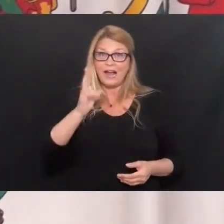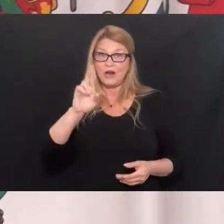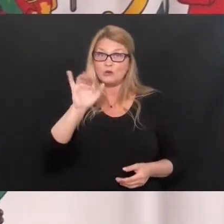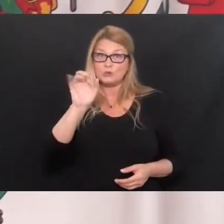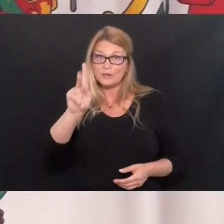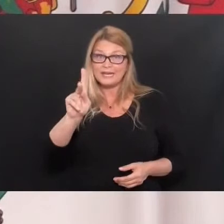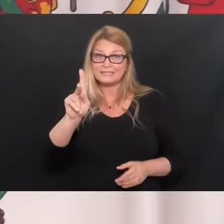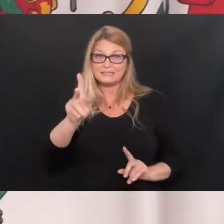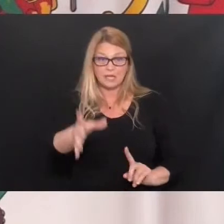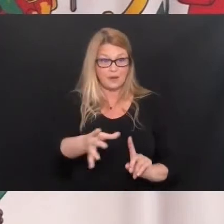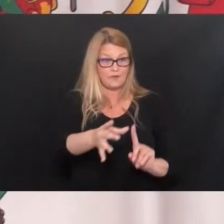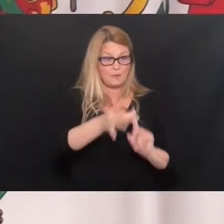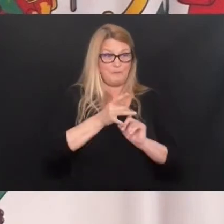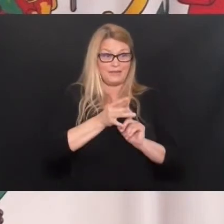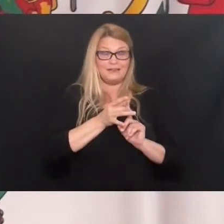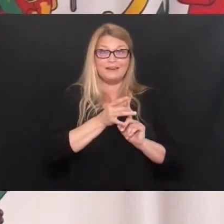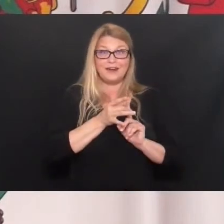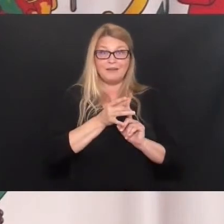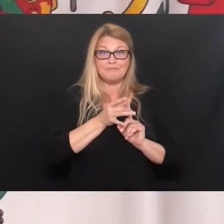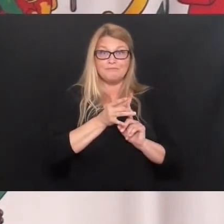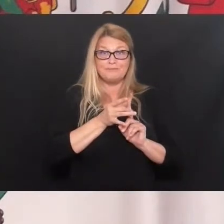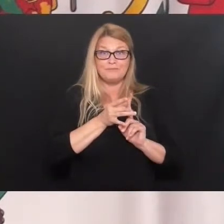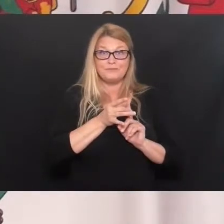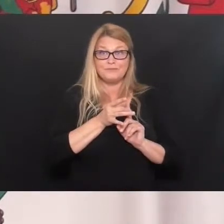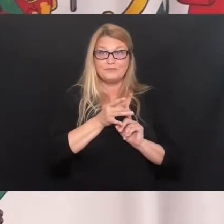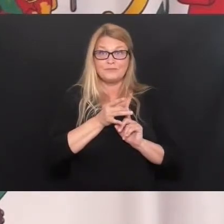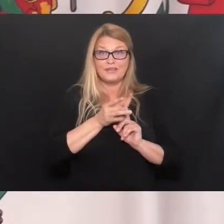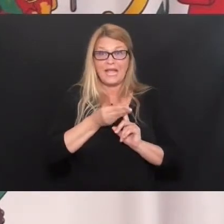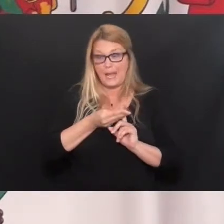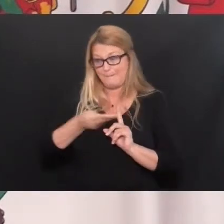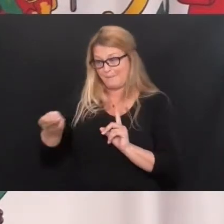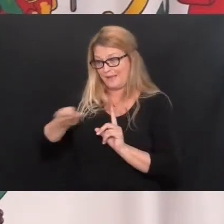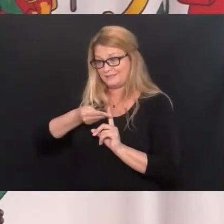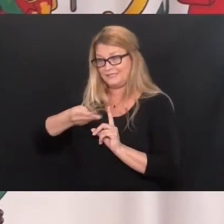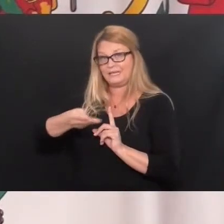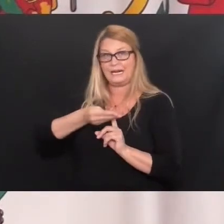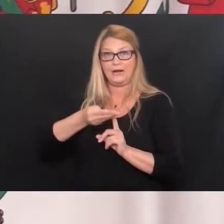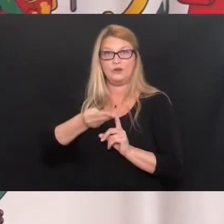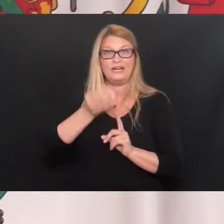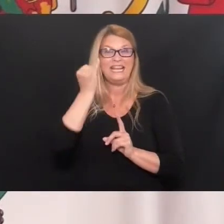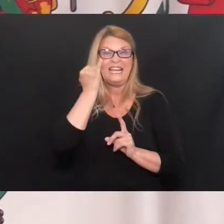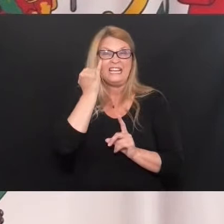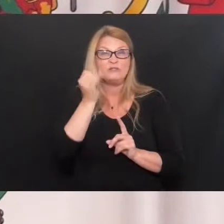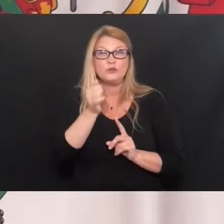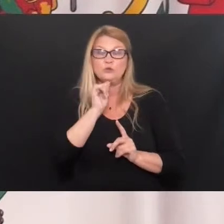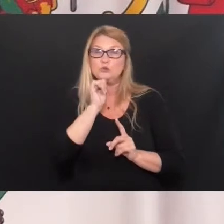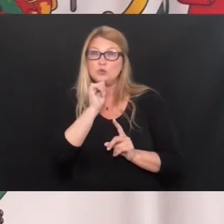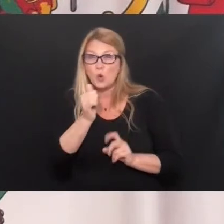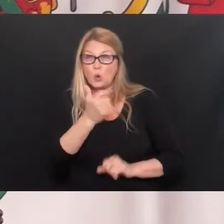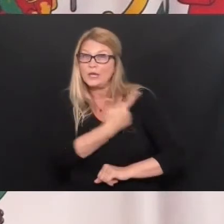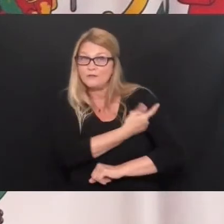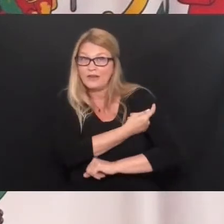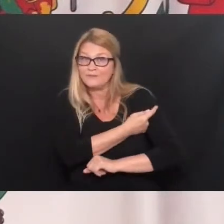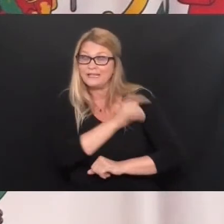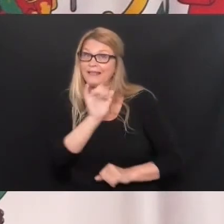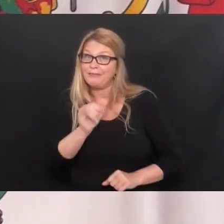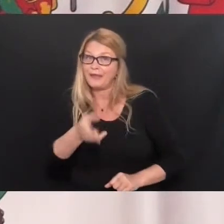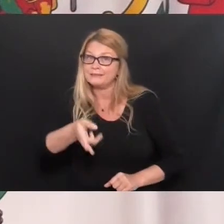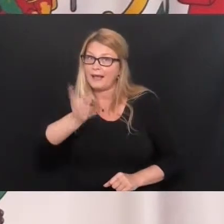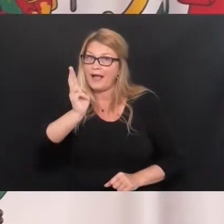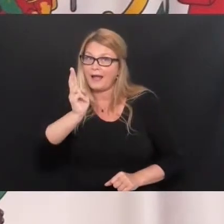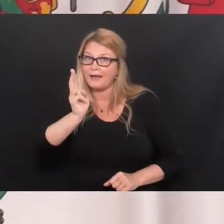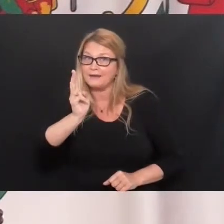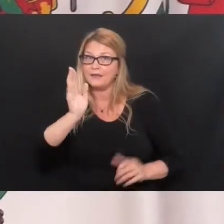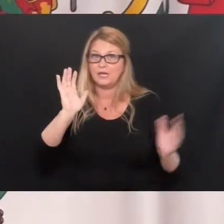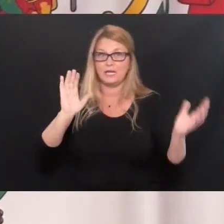of picking this disease up if you don't get vaccinated is unbelievably high